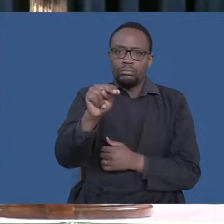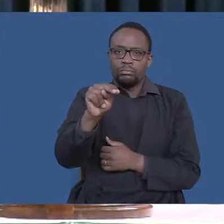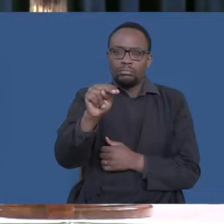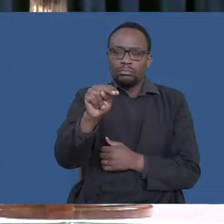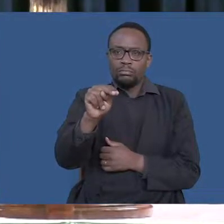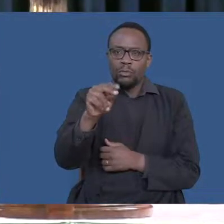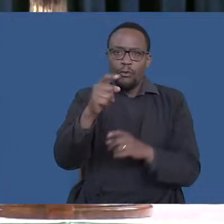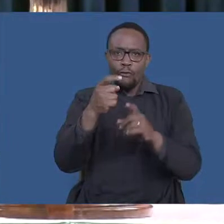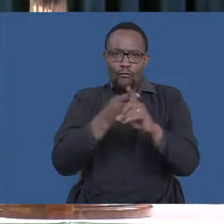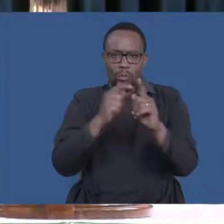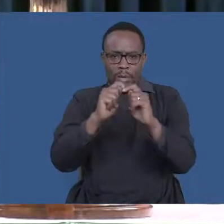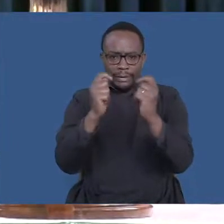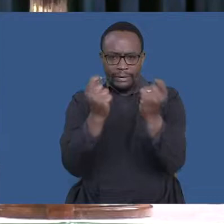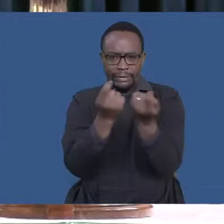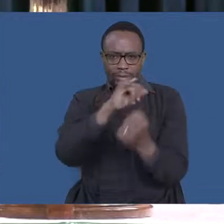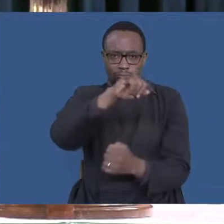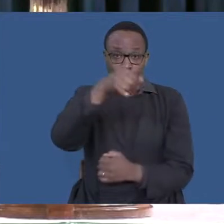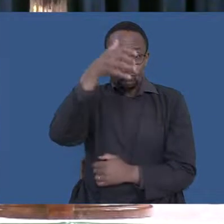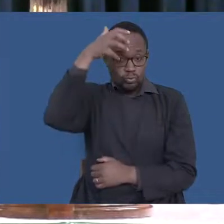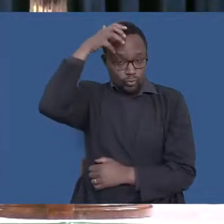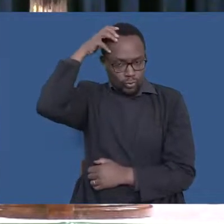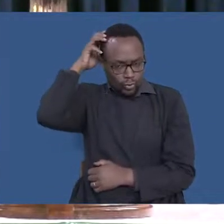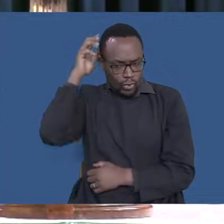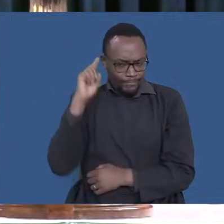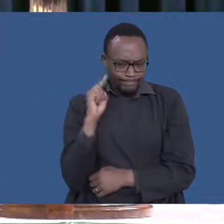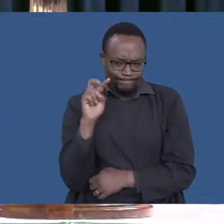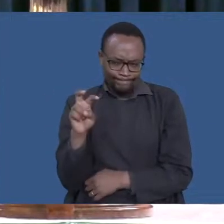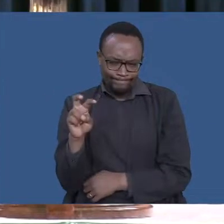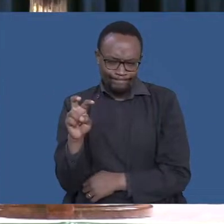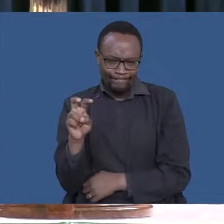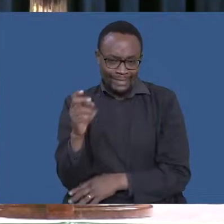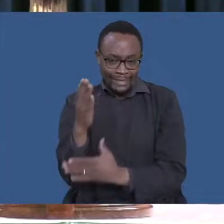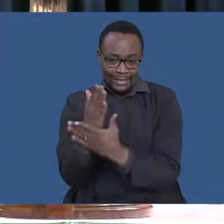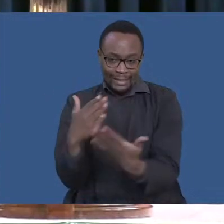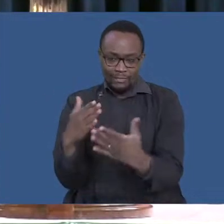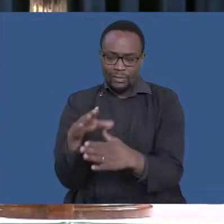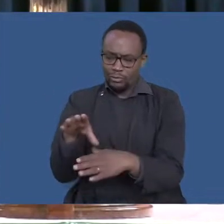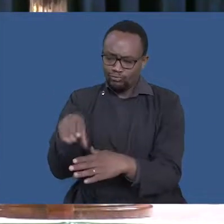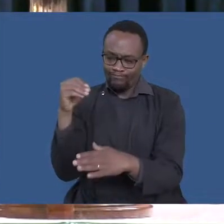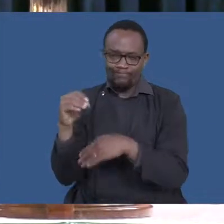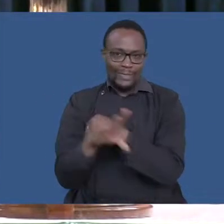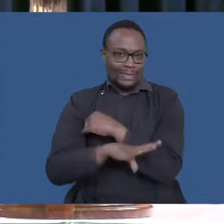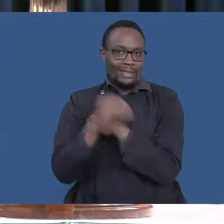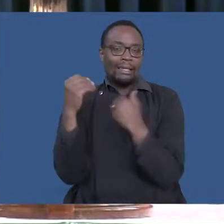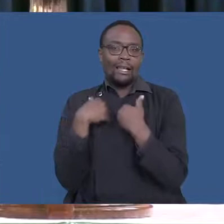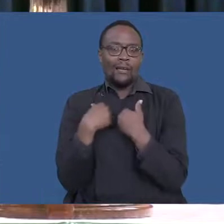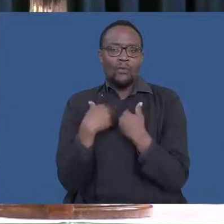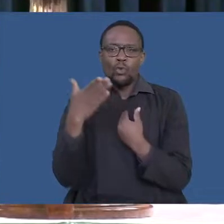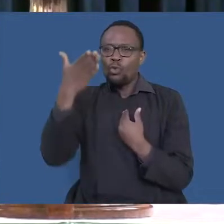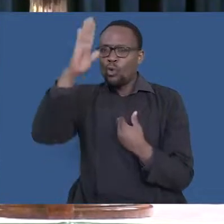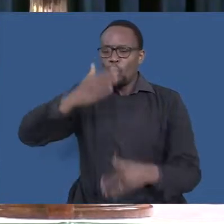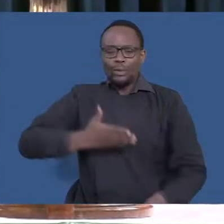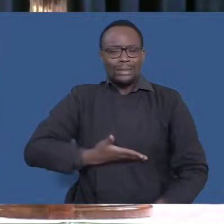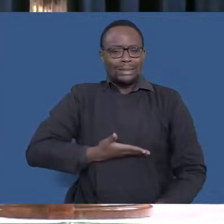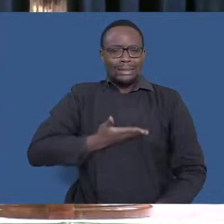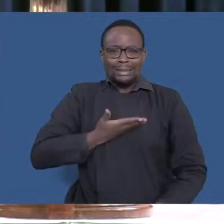Zerah of the tribe of Judah, took some of them, so the Lord's anger burnt against Israel.